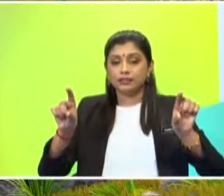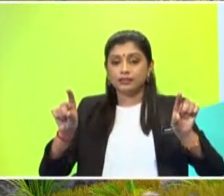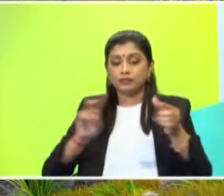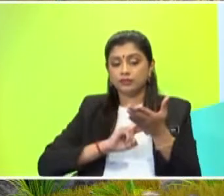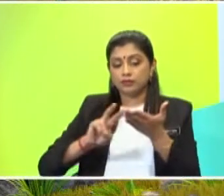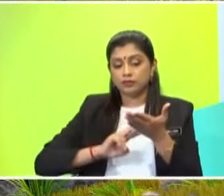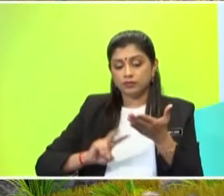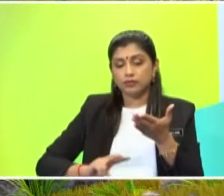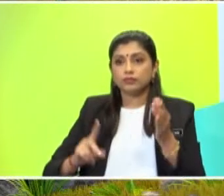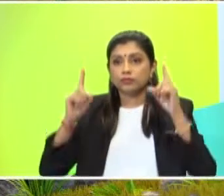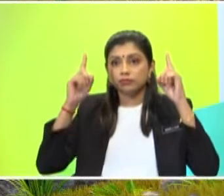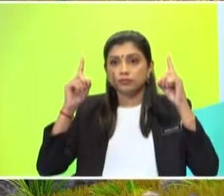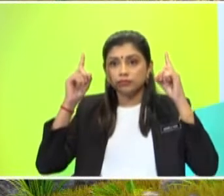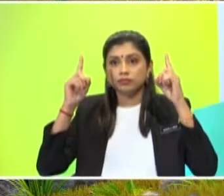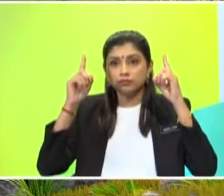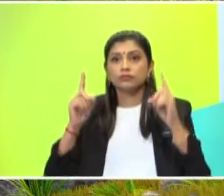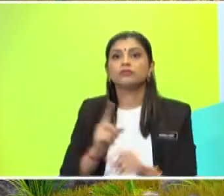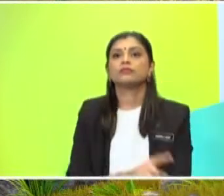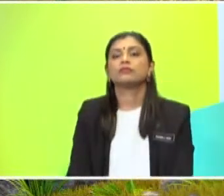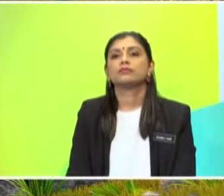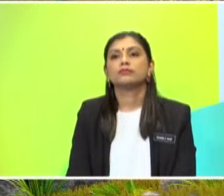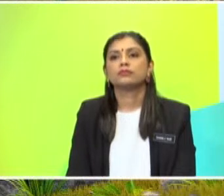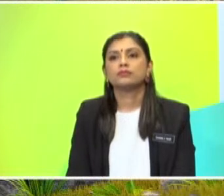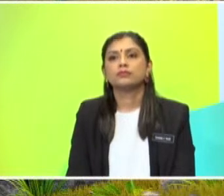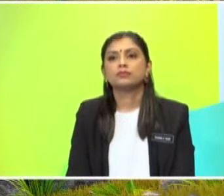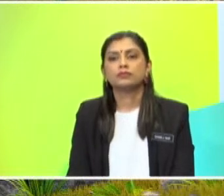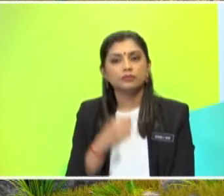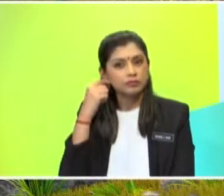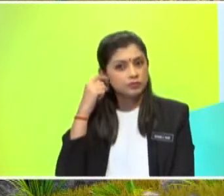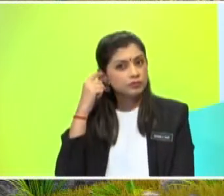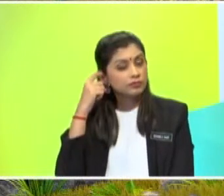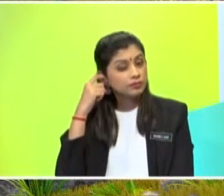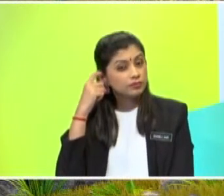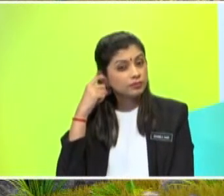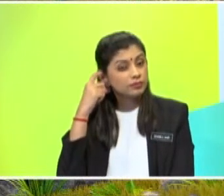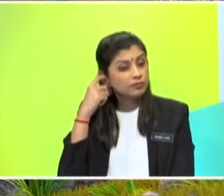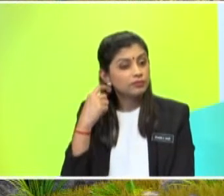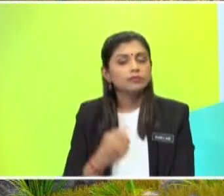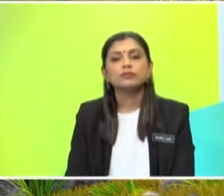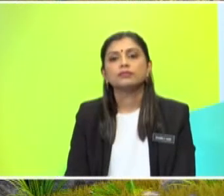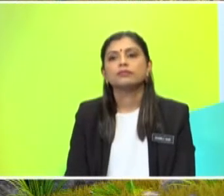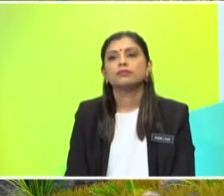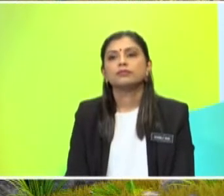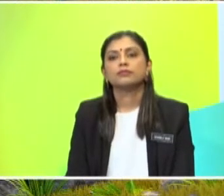For my closing line, I will choose two from the template. Okay.